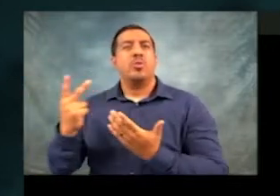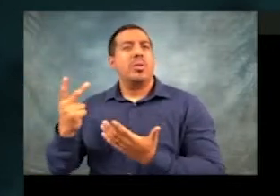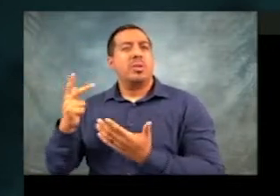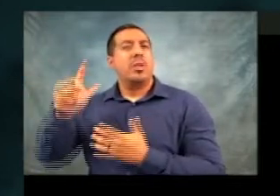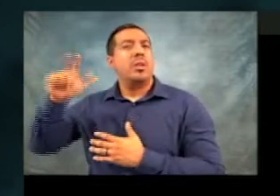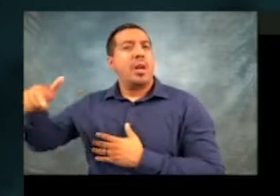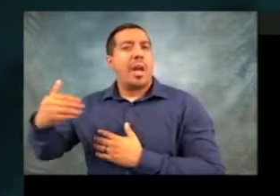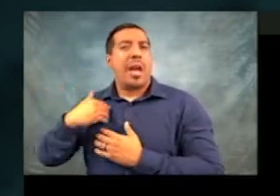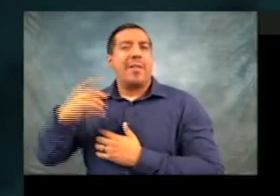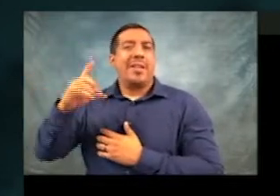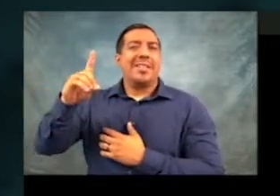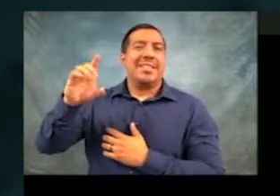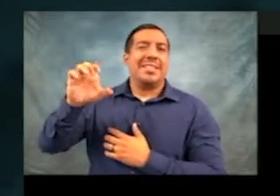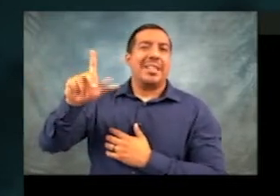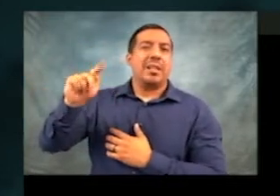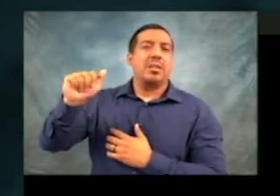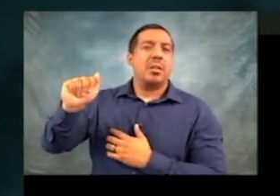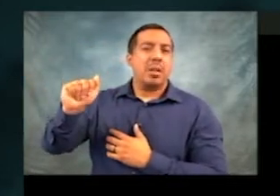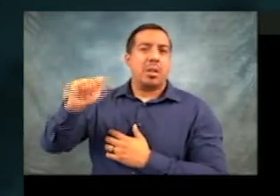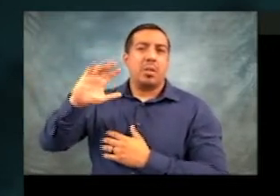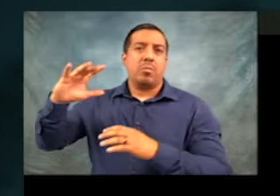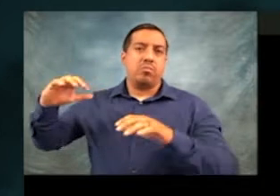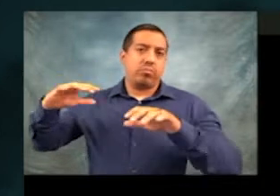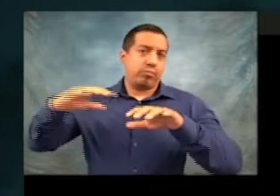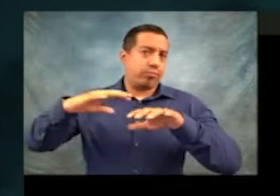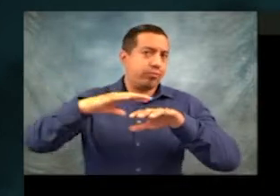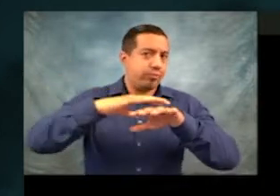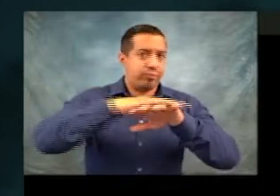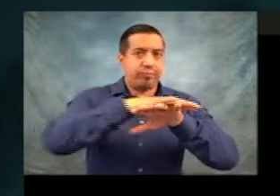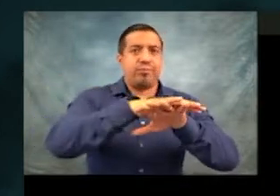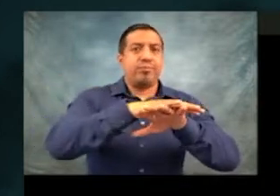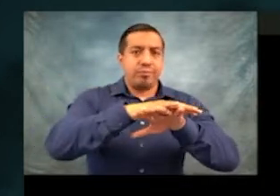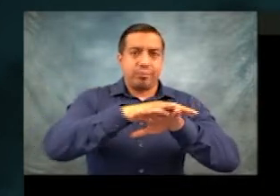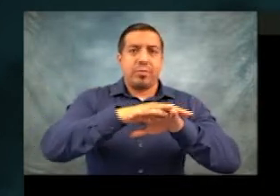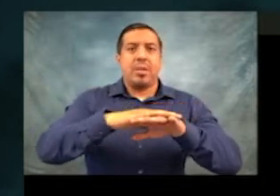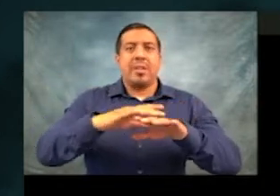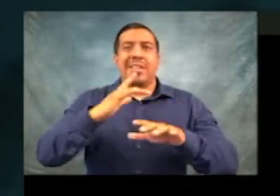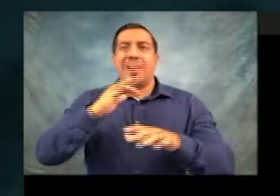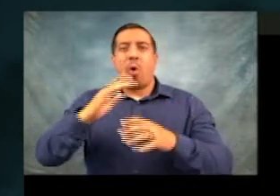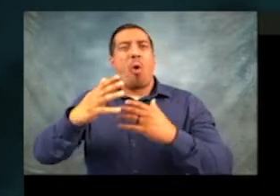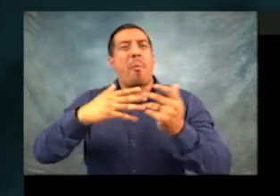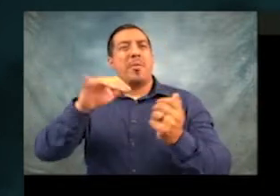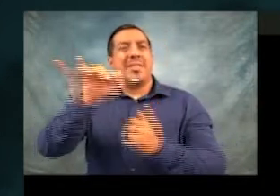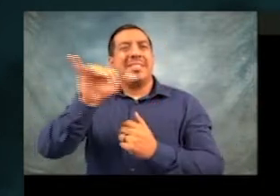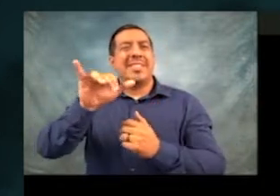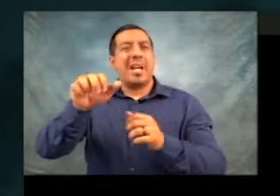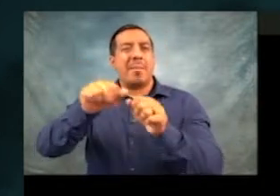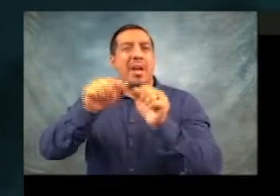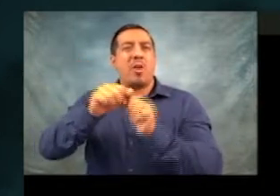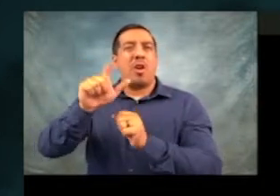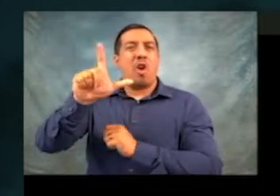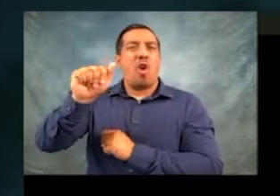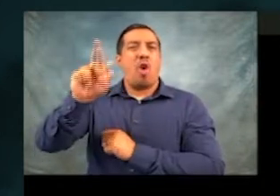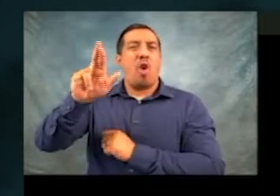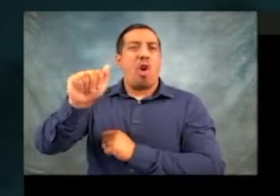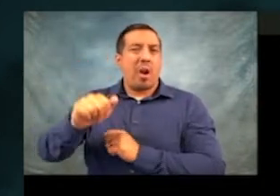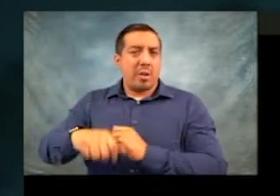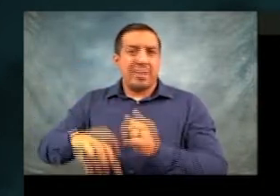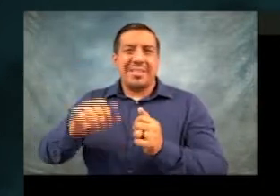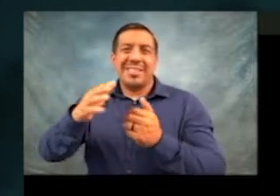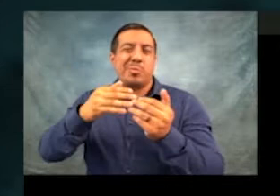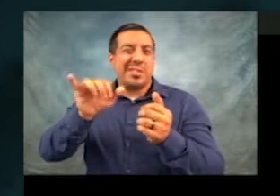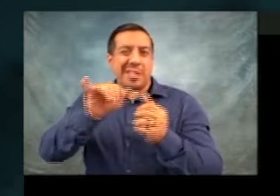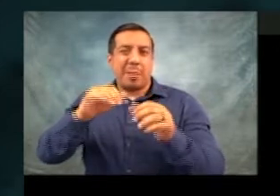had Delta, which made landfall in roughly the same area as Laura, and then